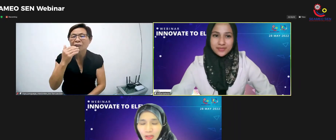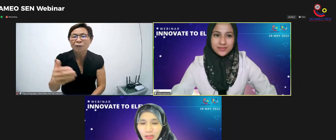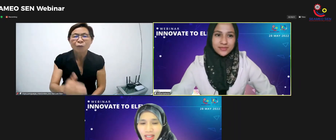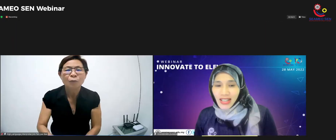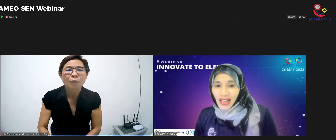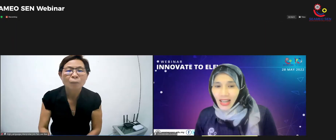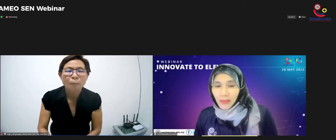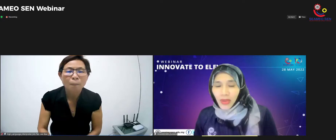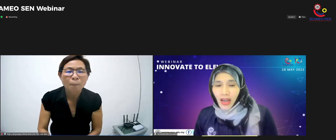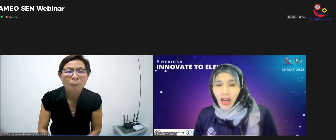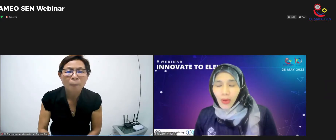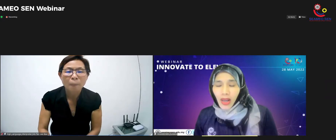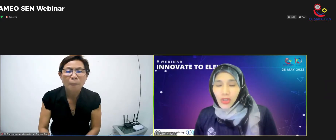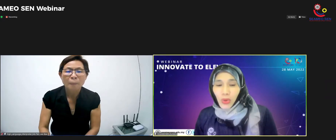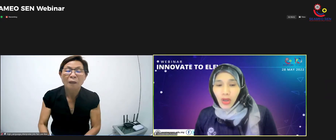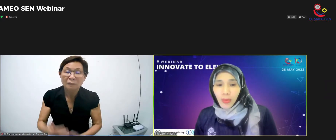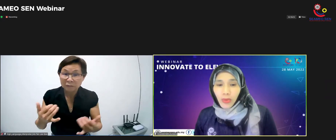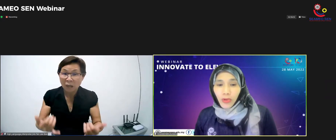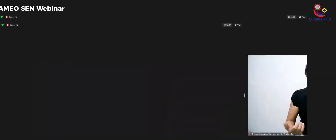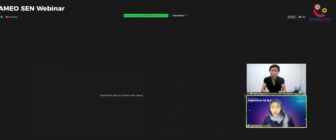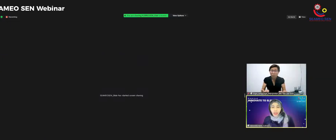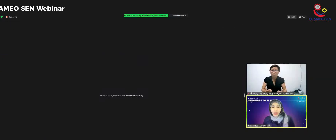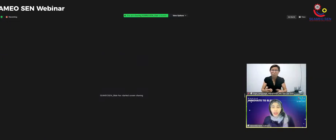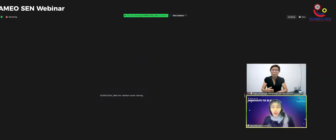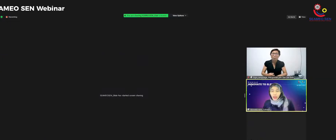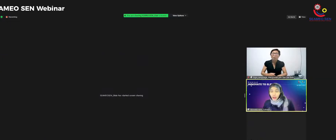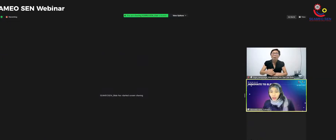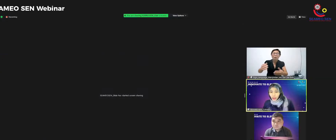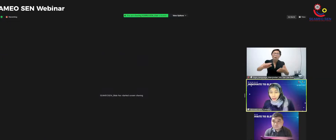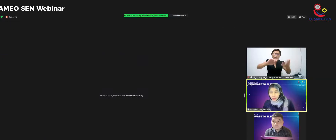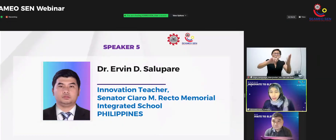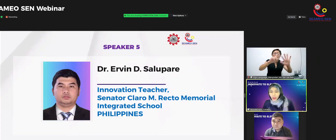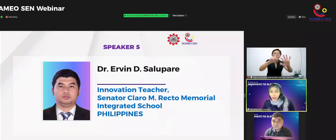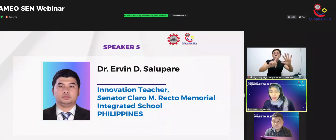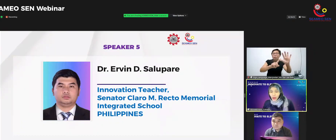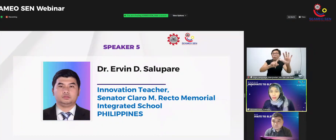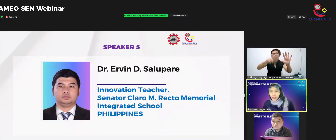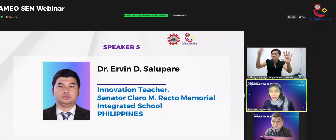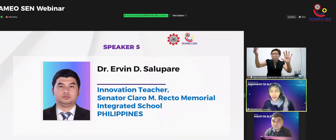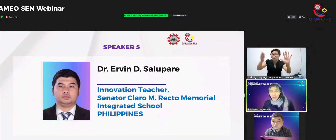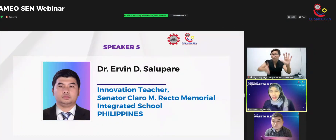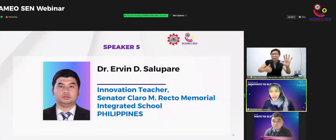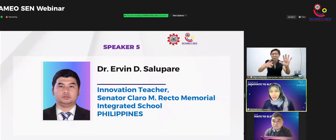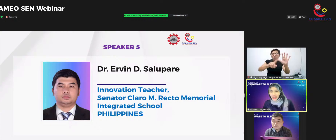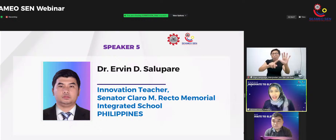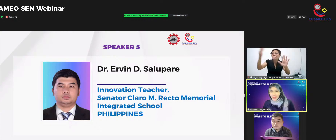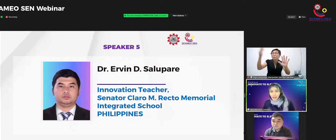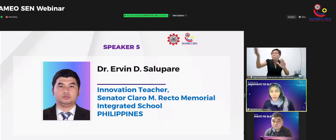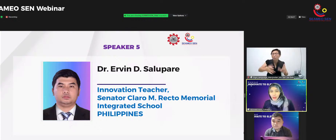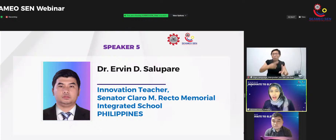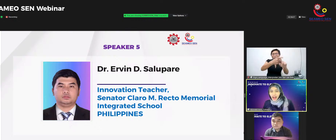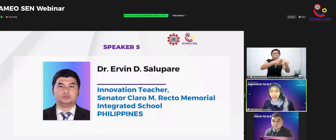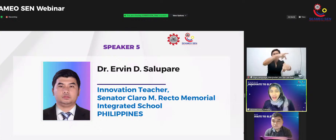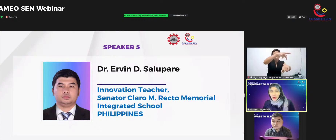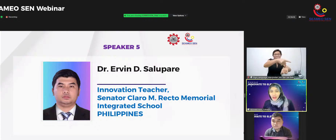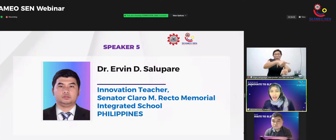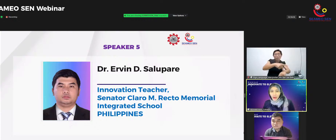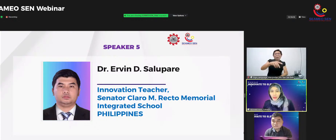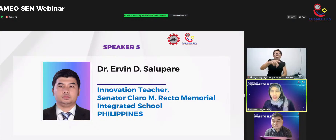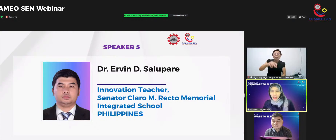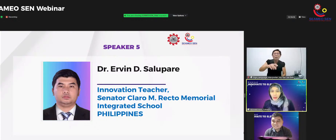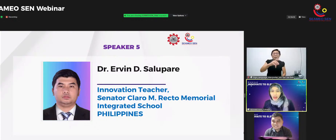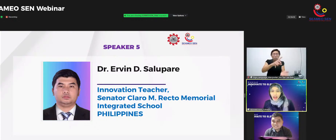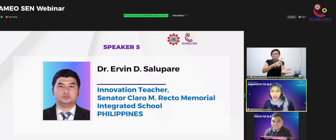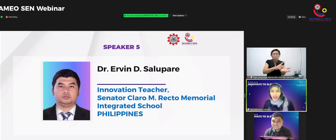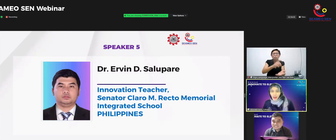Thank you. Now, without further delay, I would like to welcome our fifth speaker from the Philippines, Mabuhay, Dr.